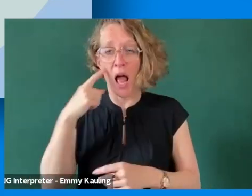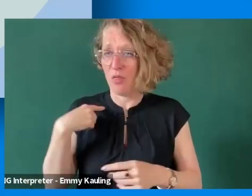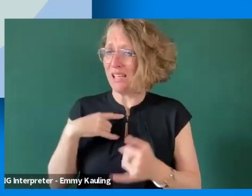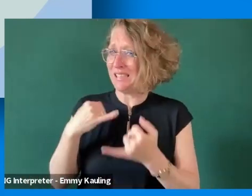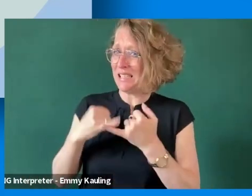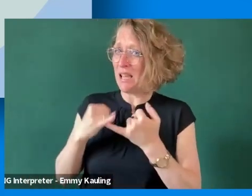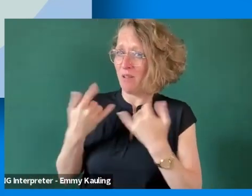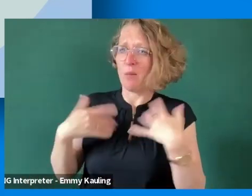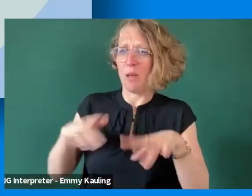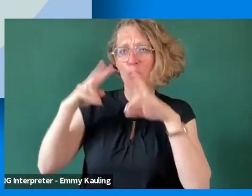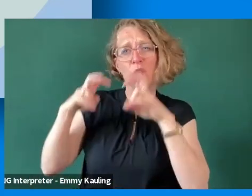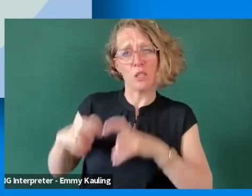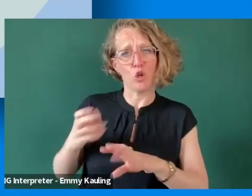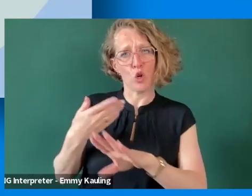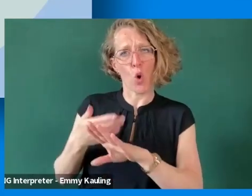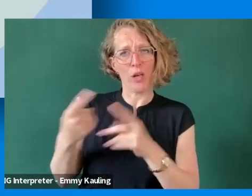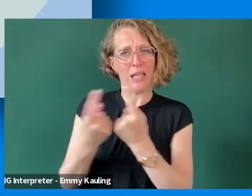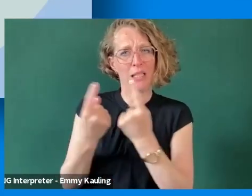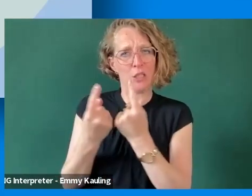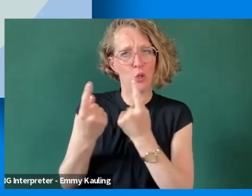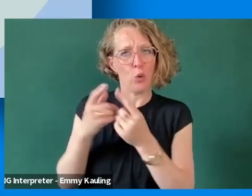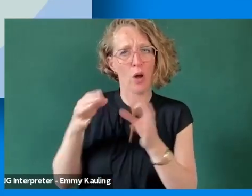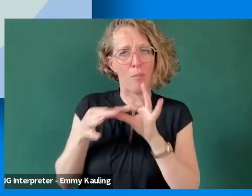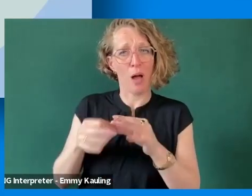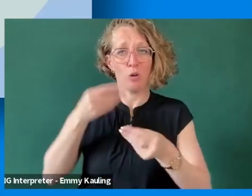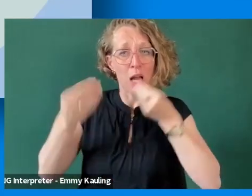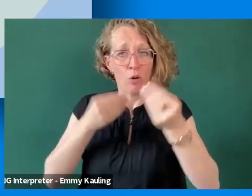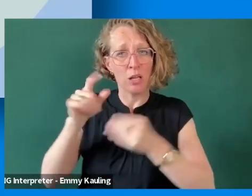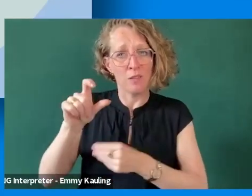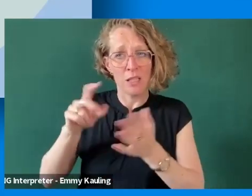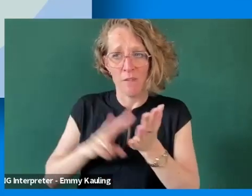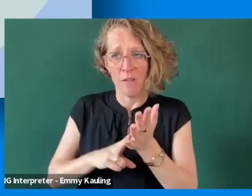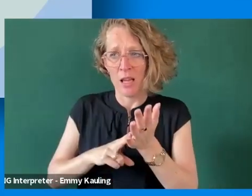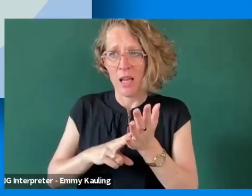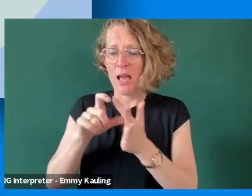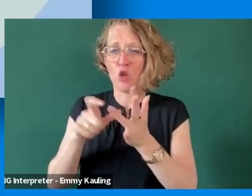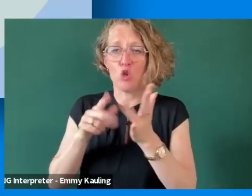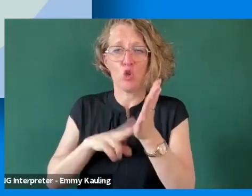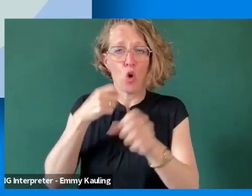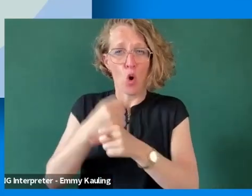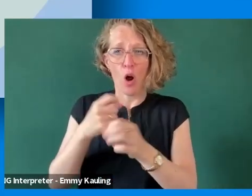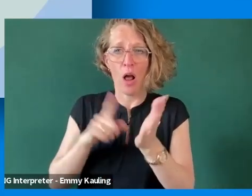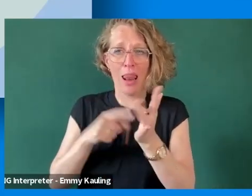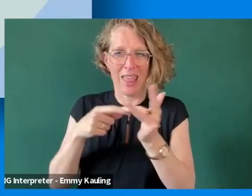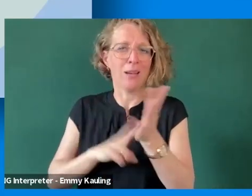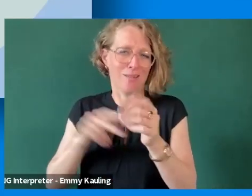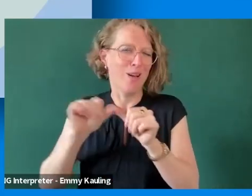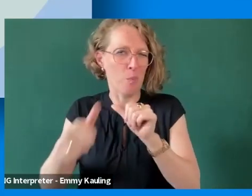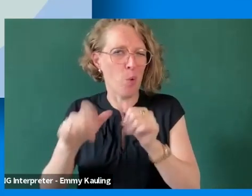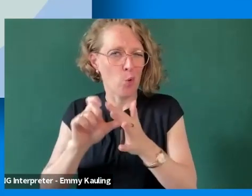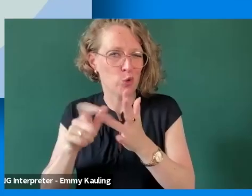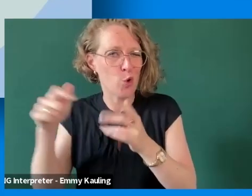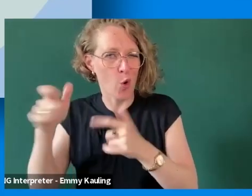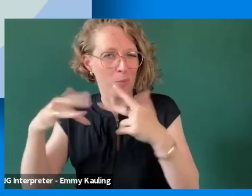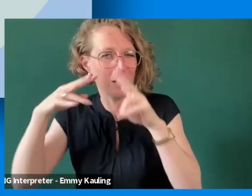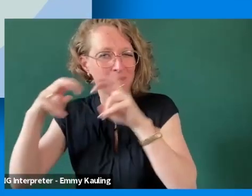when we have done research on this issue around narrative CVs, and I know Dong Lin, who's on the call, the other postdoc, has done work in this space. I'll come